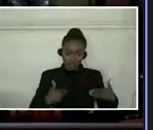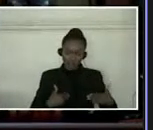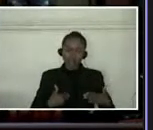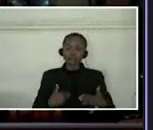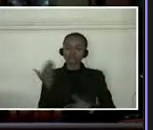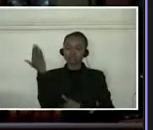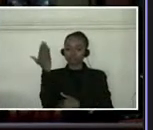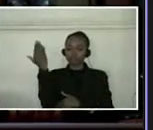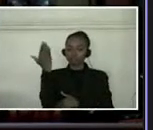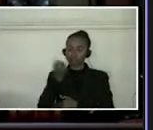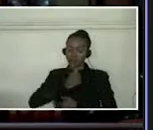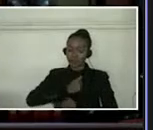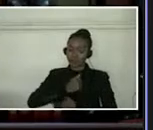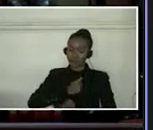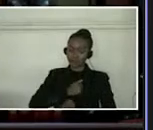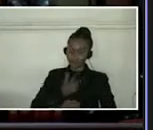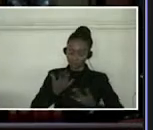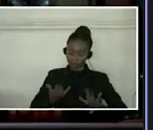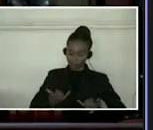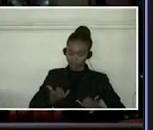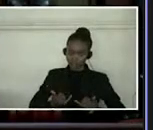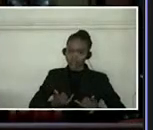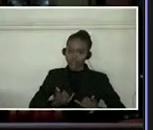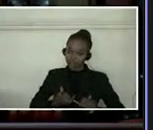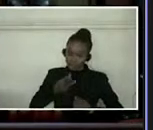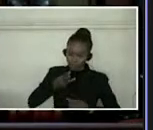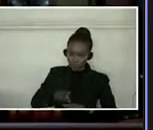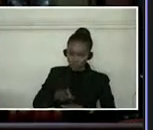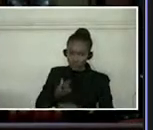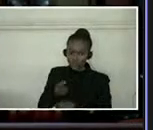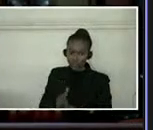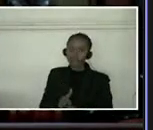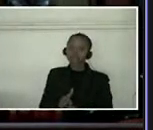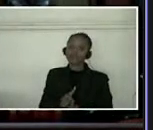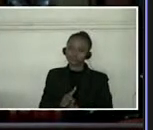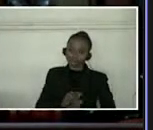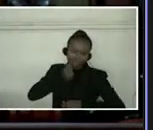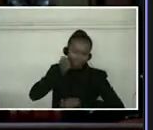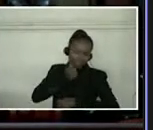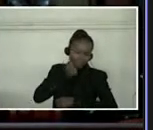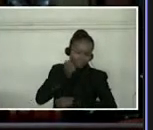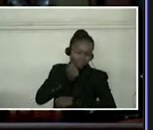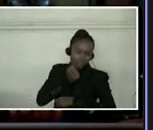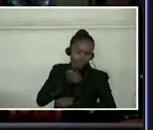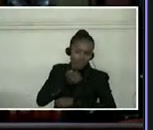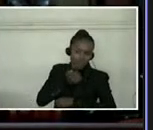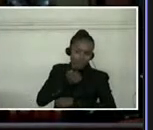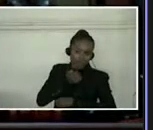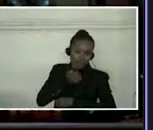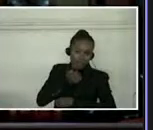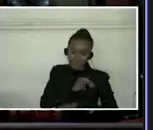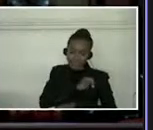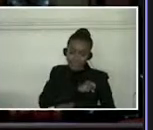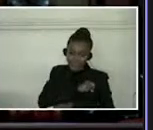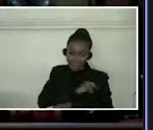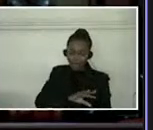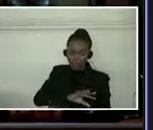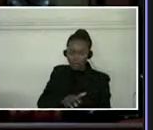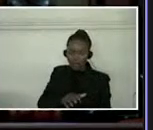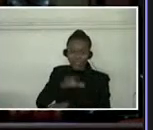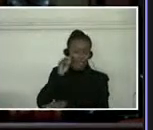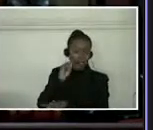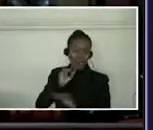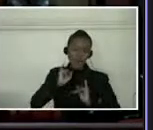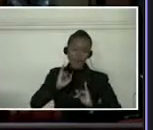today i wish to extend words of condolences to the people of brazilian national province who have experienced the traumatic